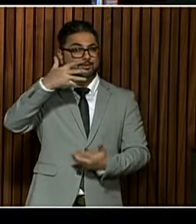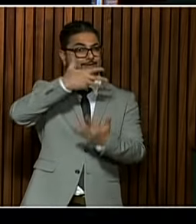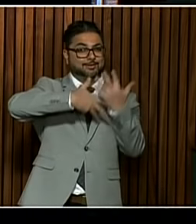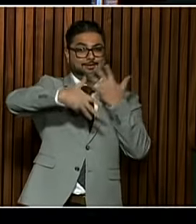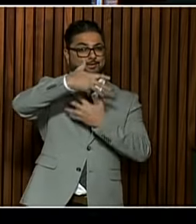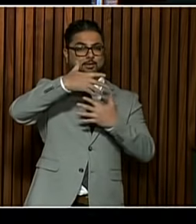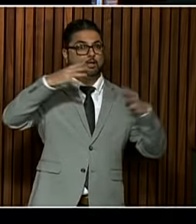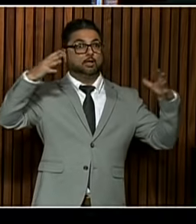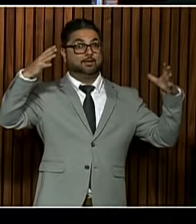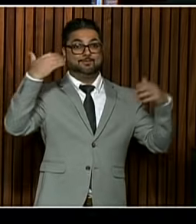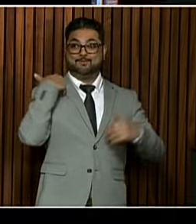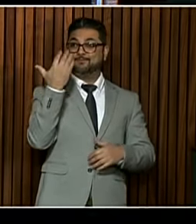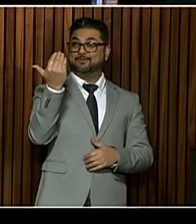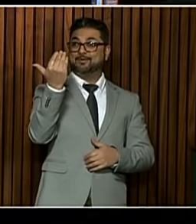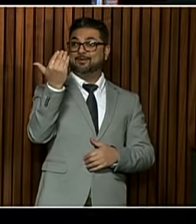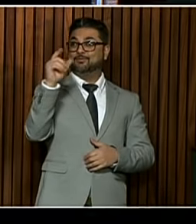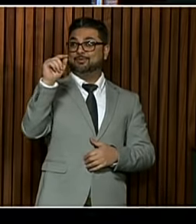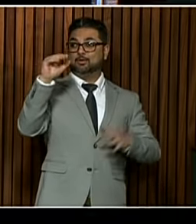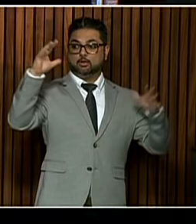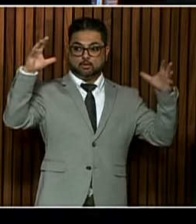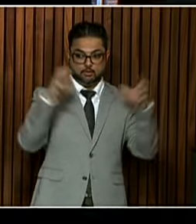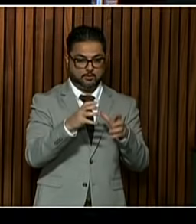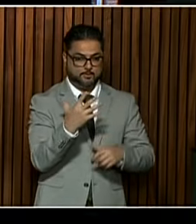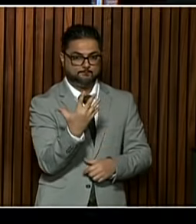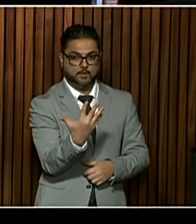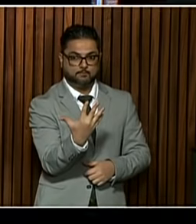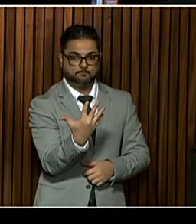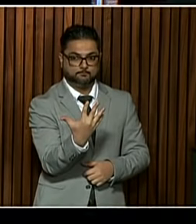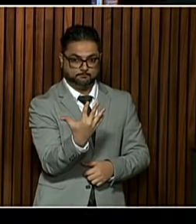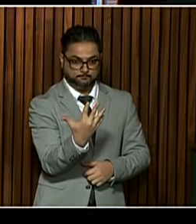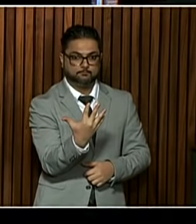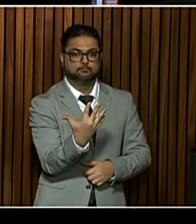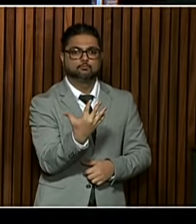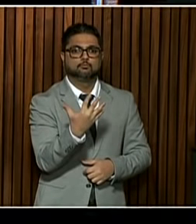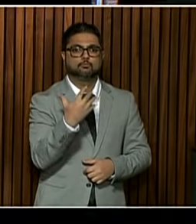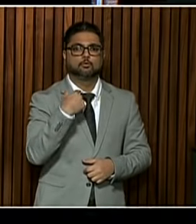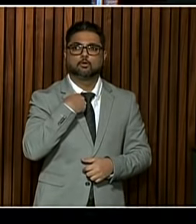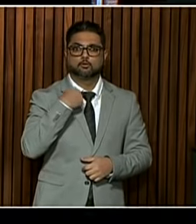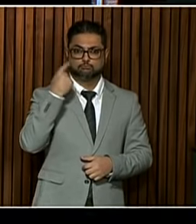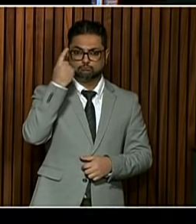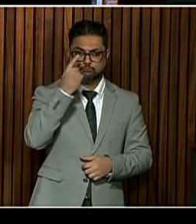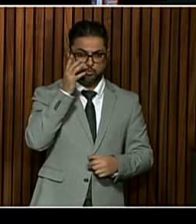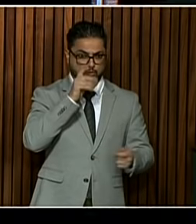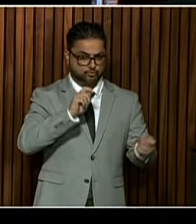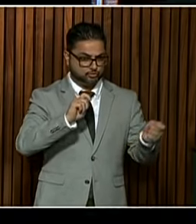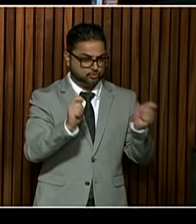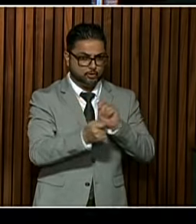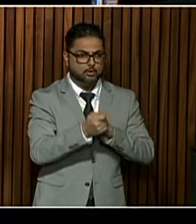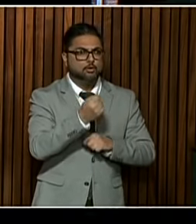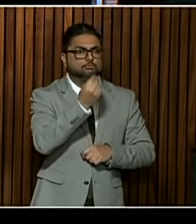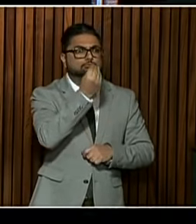any sort of effects on how businesses like grocery stores would operate and whether you'd recommend any sort of changes.